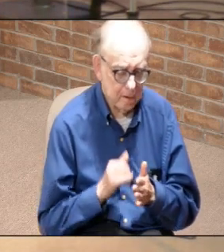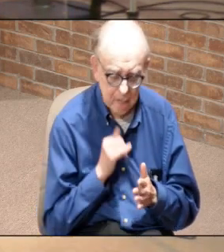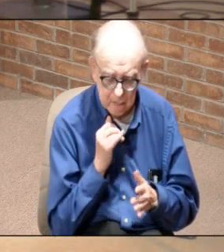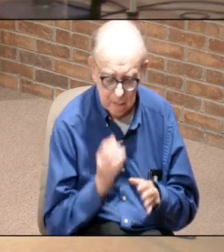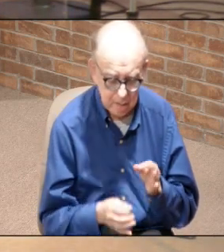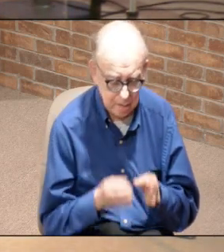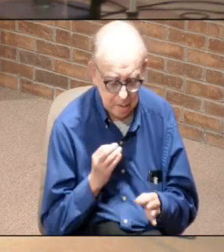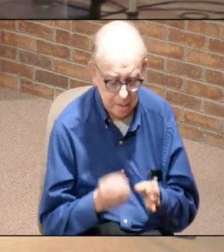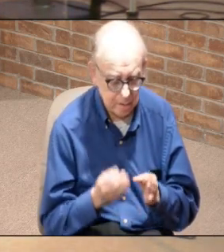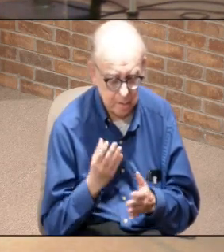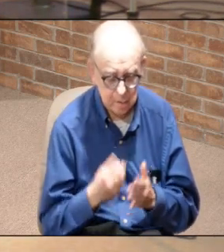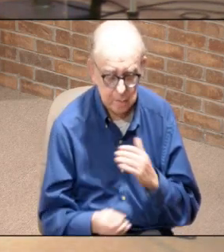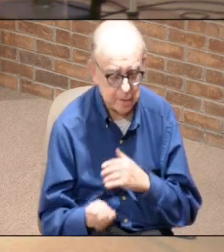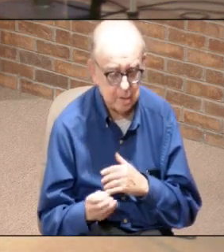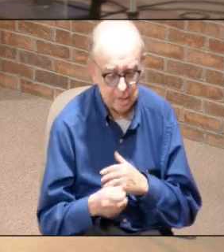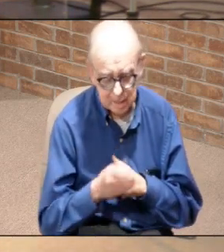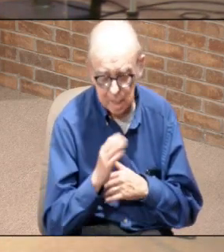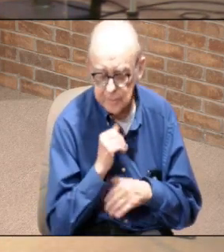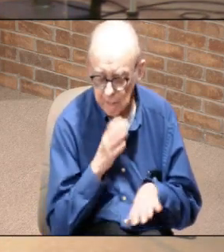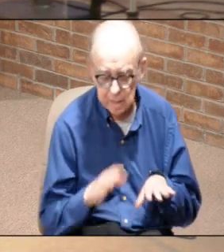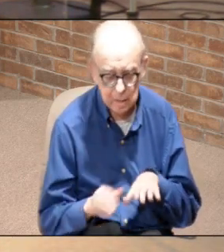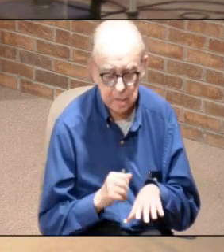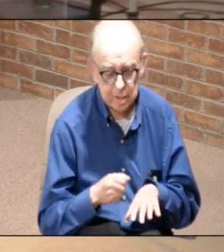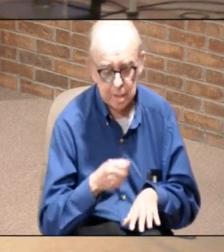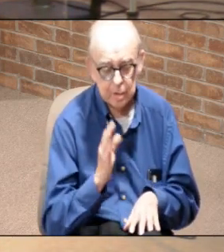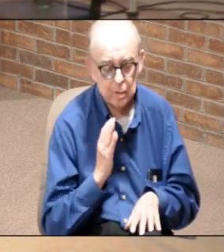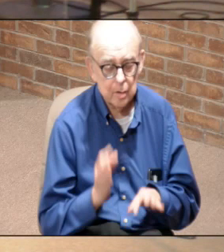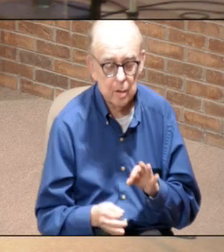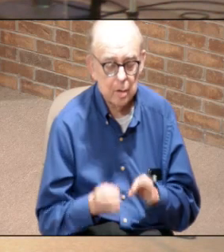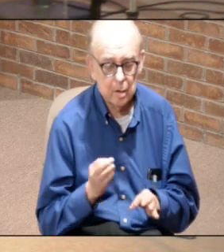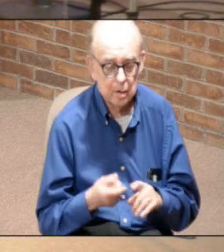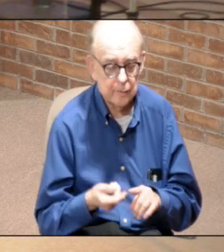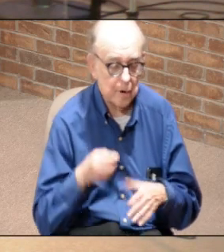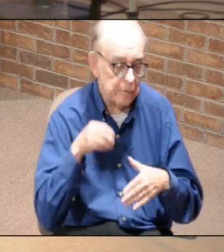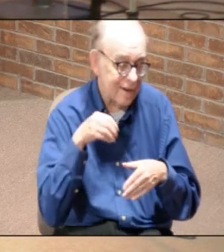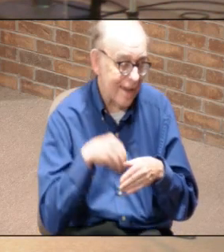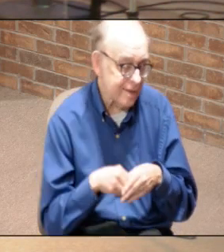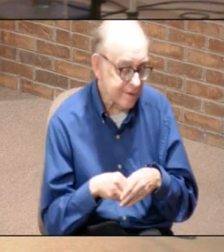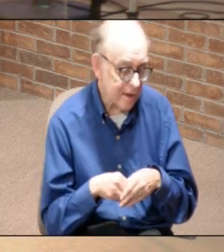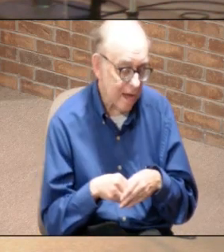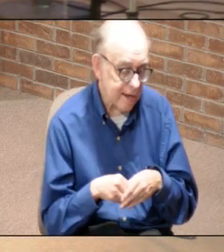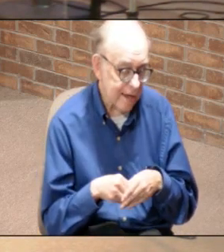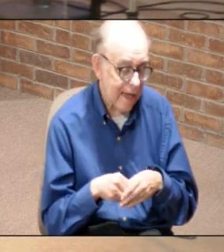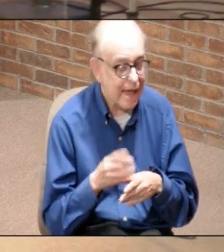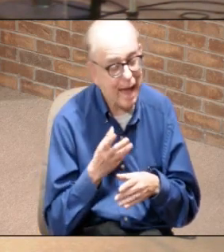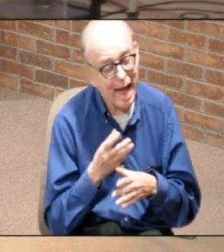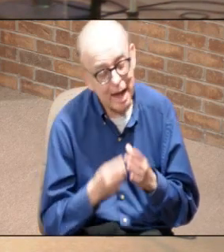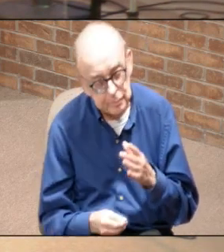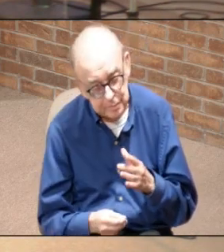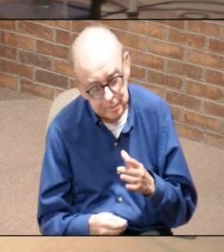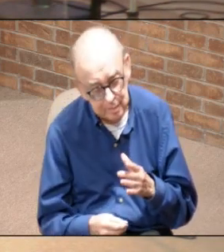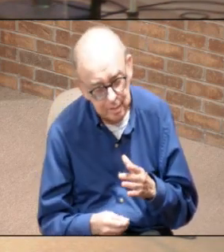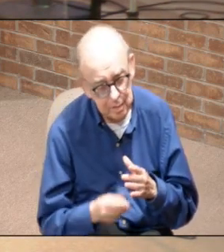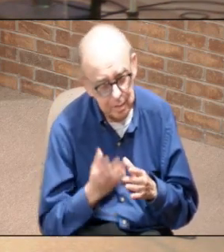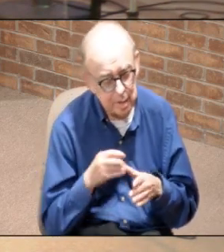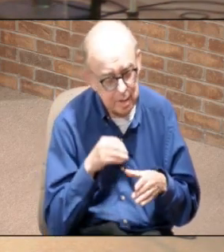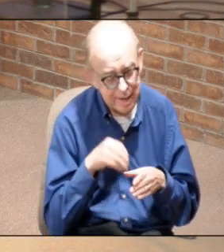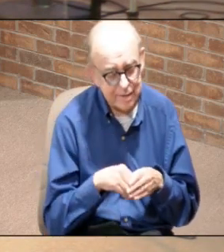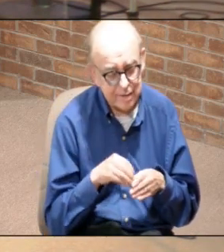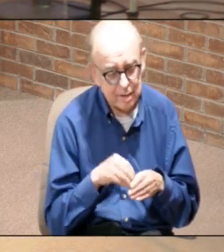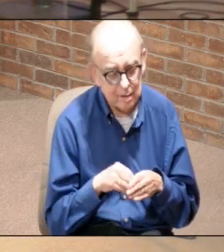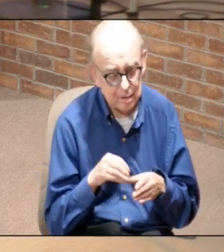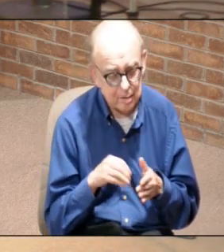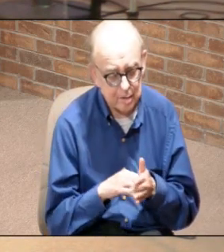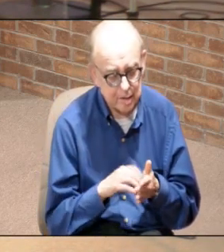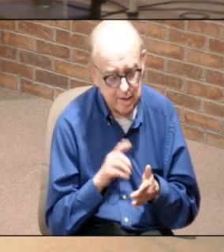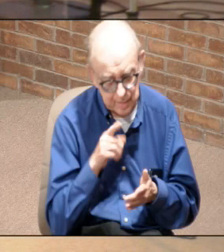you from the outside, ladies and gentlemen. God is judging you from the inside out, because it is the inside